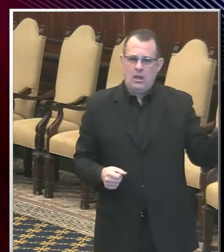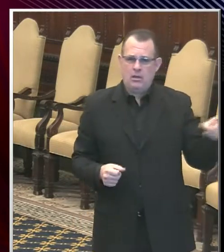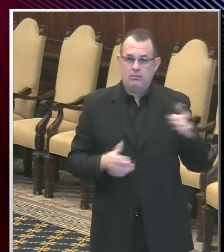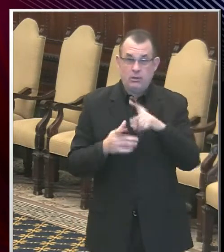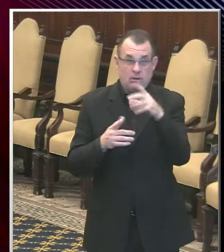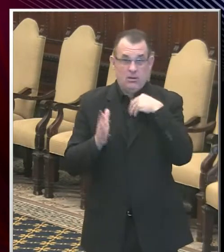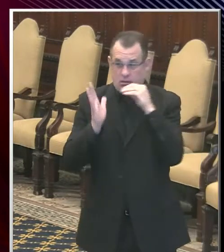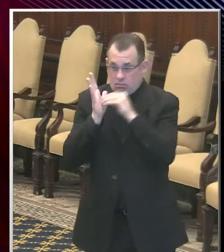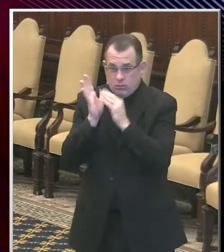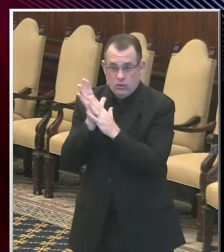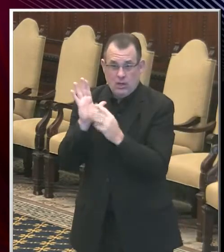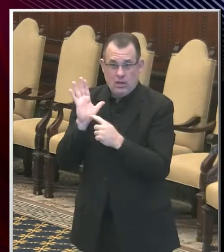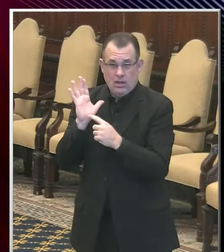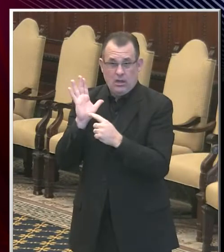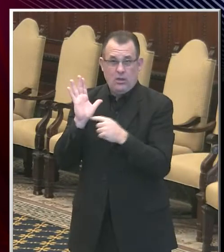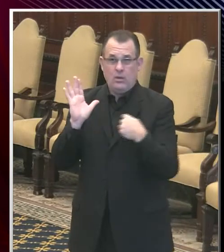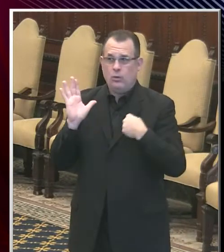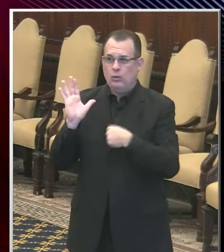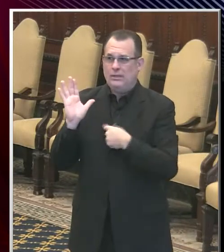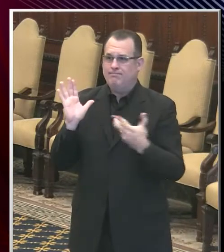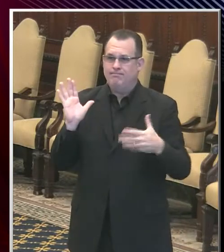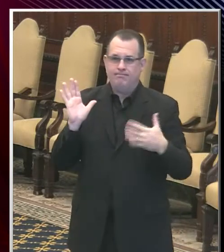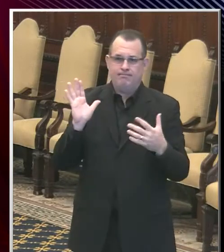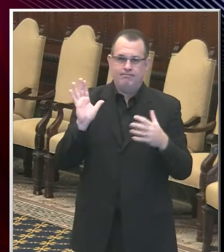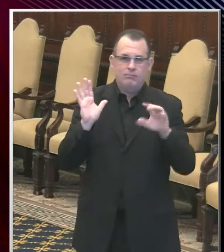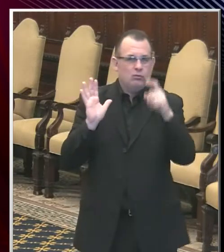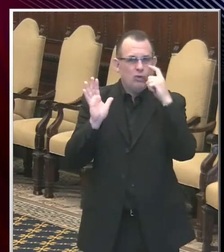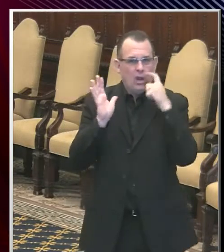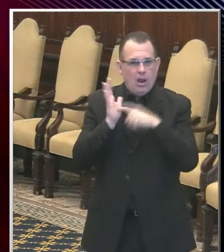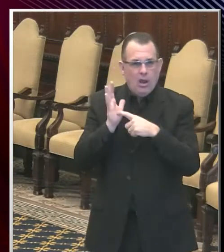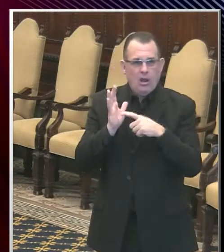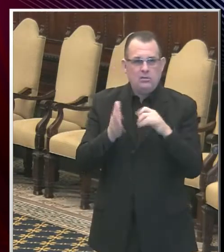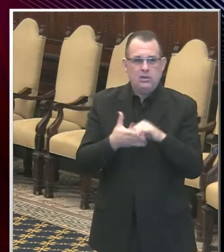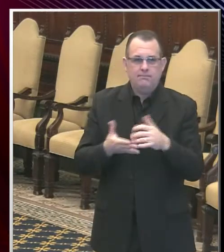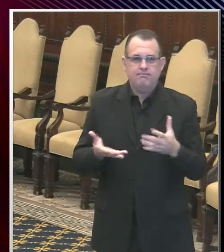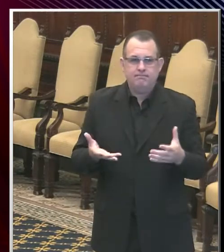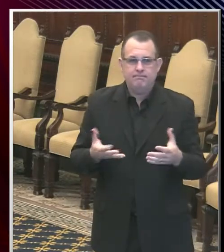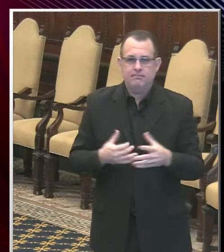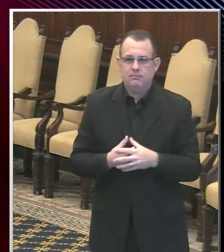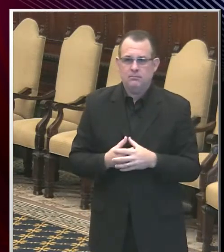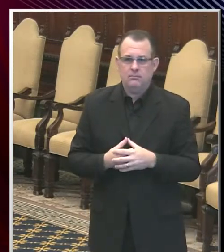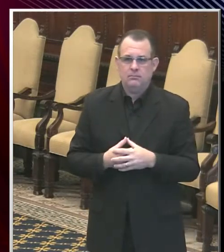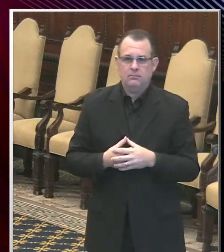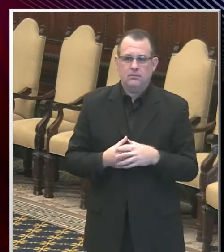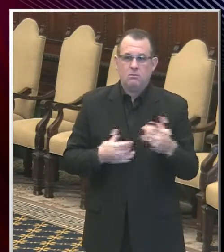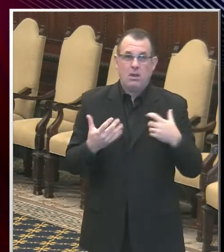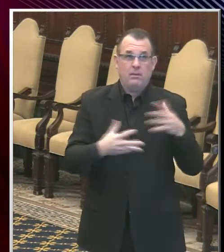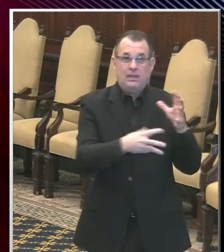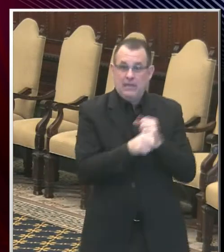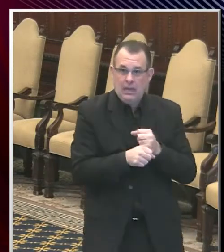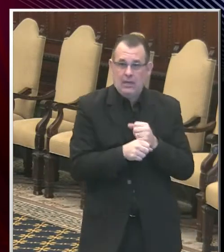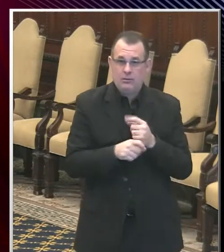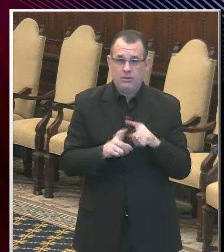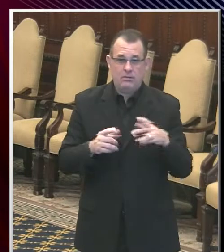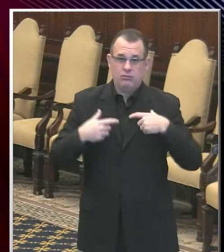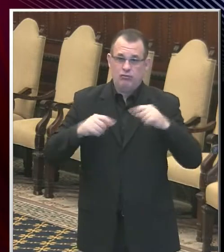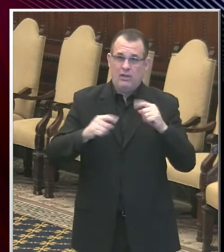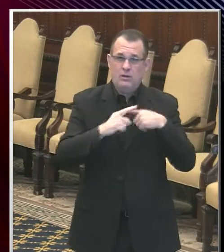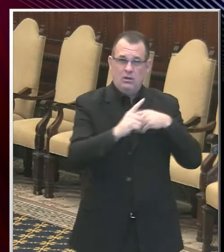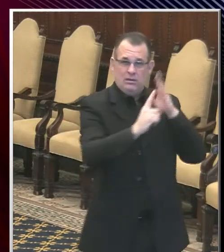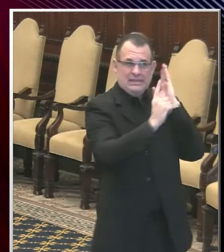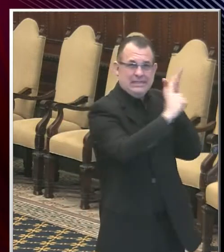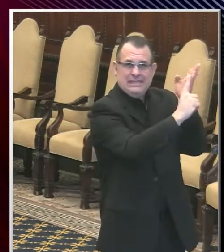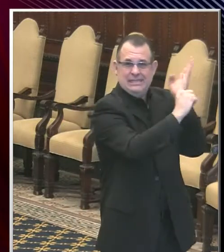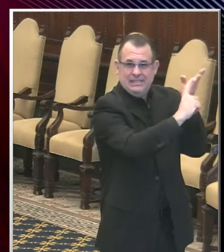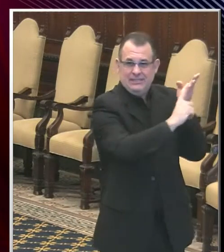we're pretty much recognize that we're going to get that. Now, the other stuff that we're trying to lobby when it comes to revenue replacement,